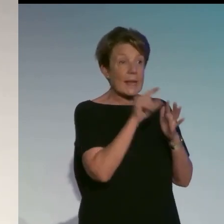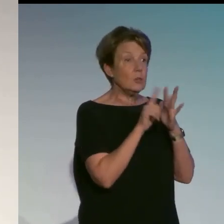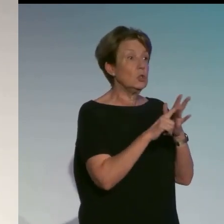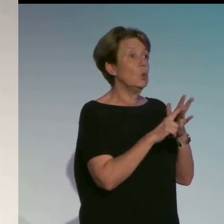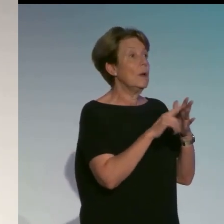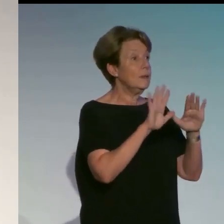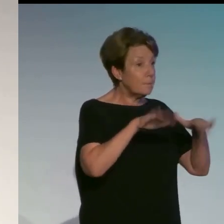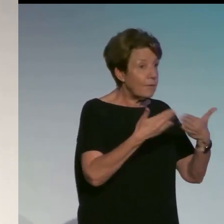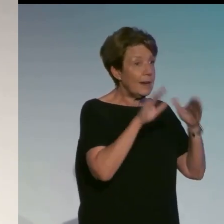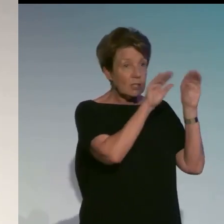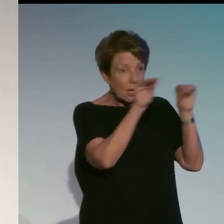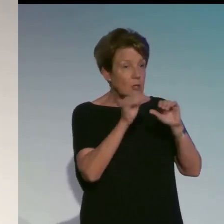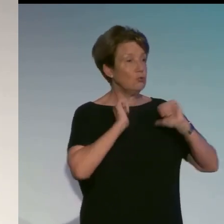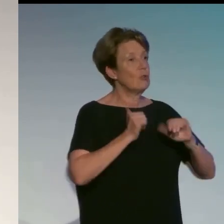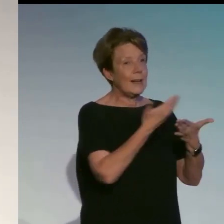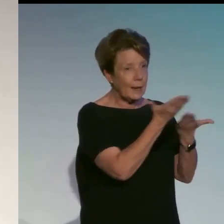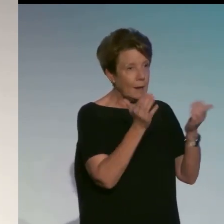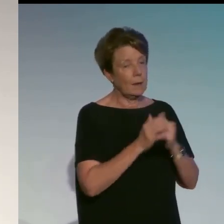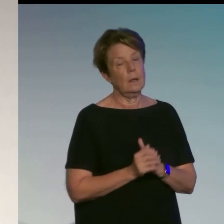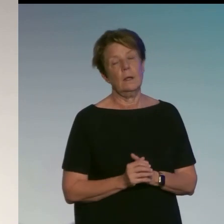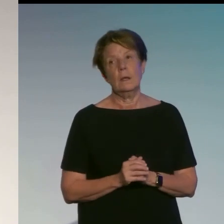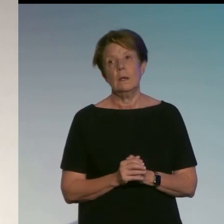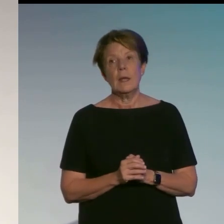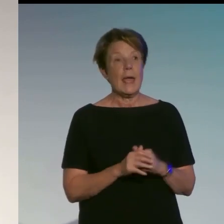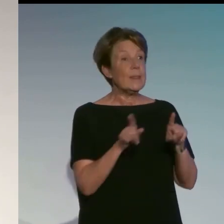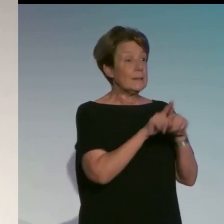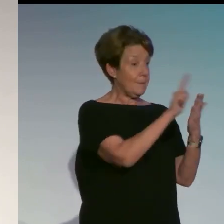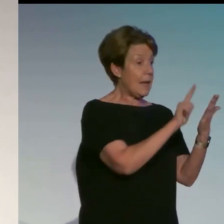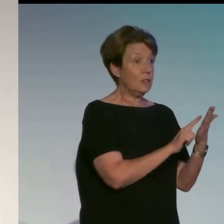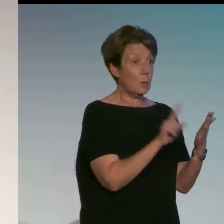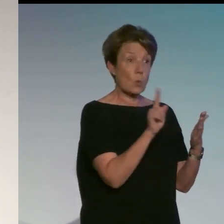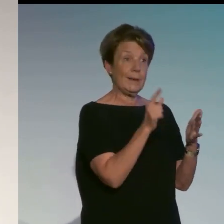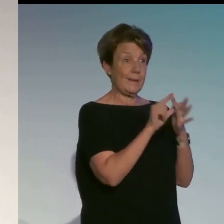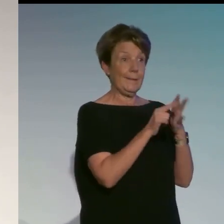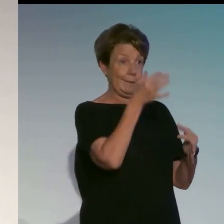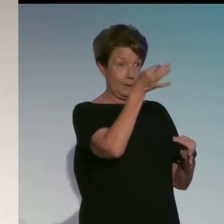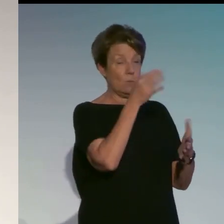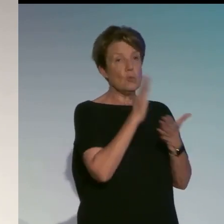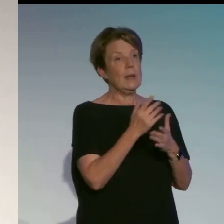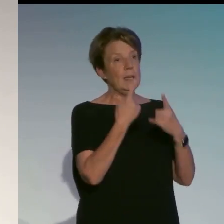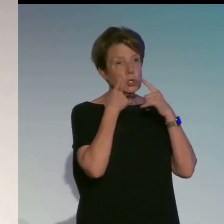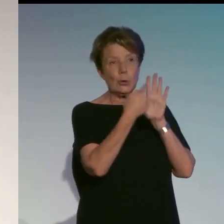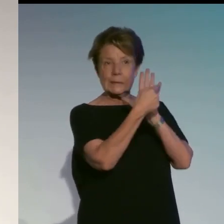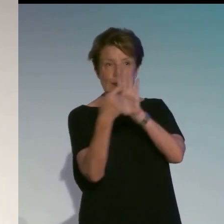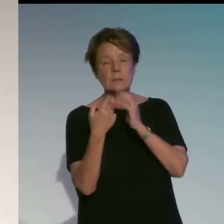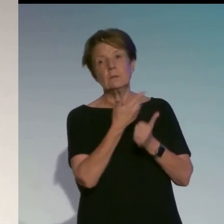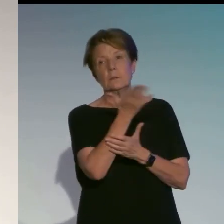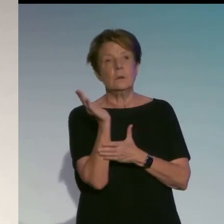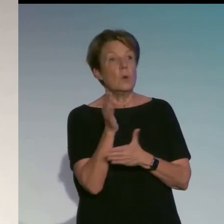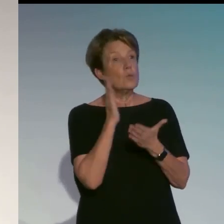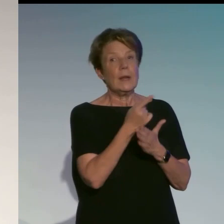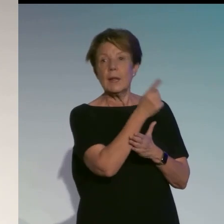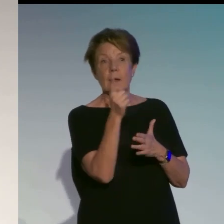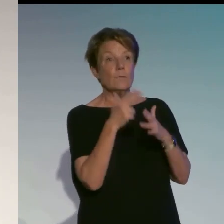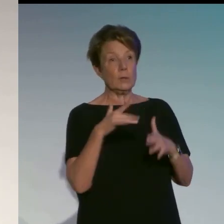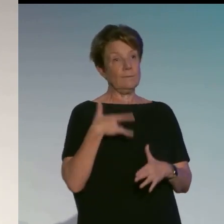some education training, and also what this legislation does is send a really strong signal and the moral assurance to survivors that